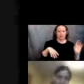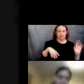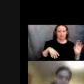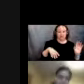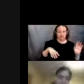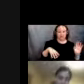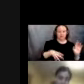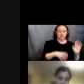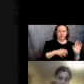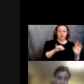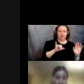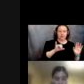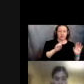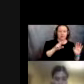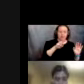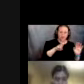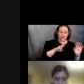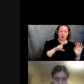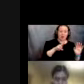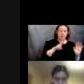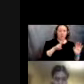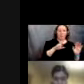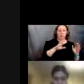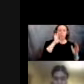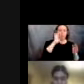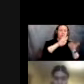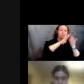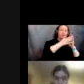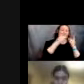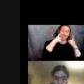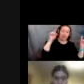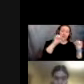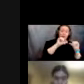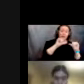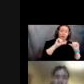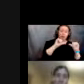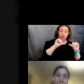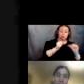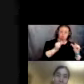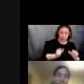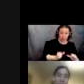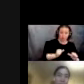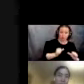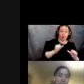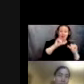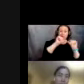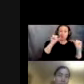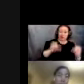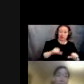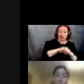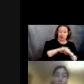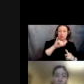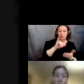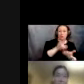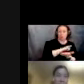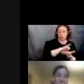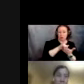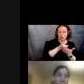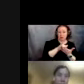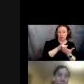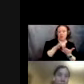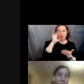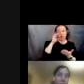And Isamu Noguchi would become a very famous sculptor and architect in New York City, and would also be known for a few